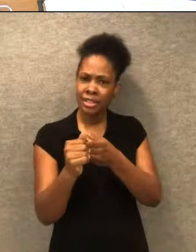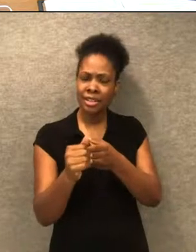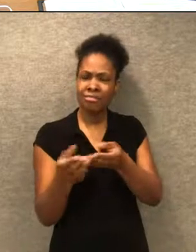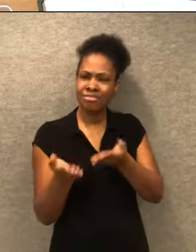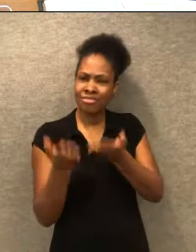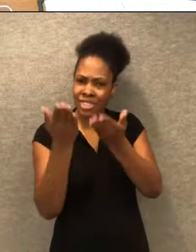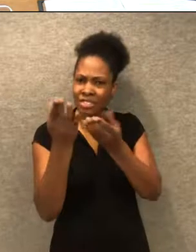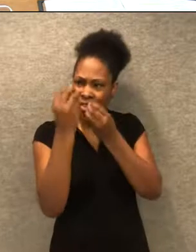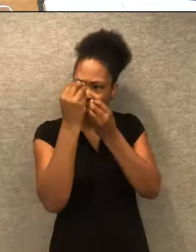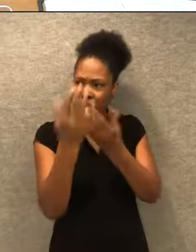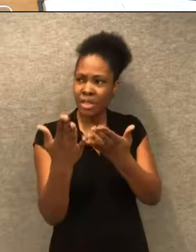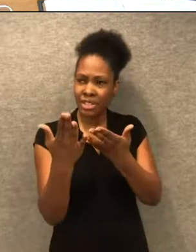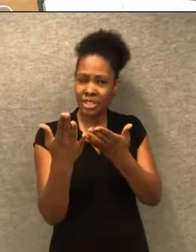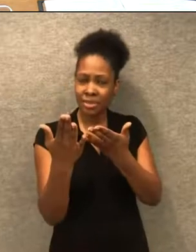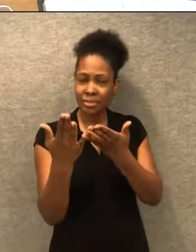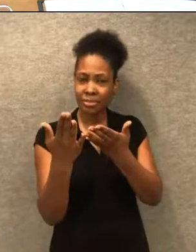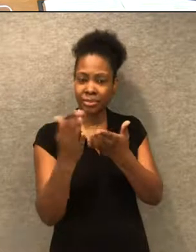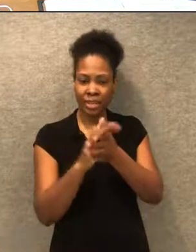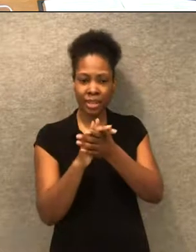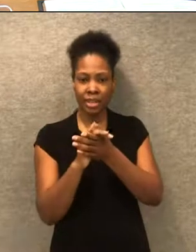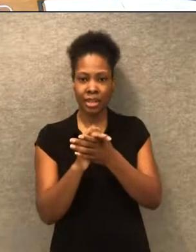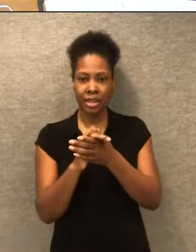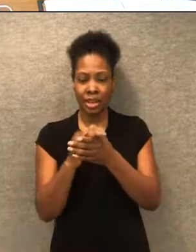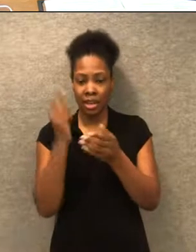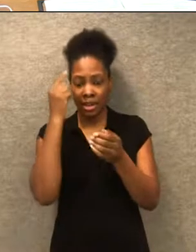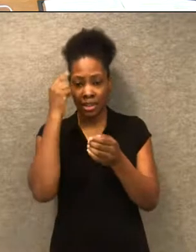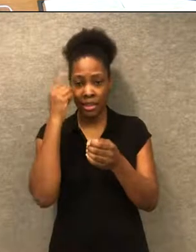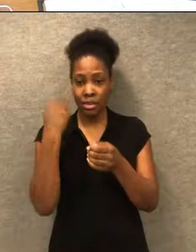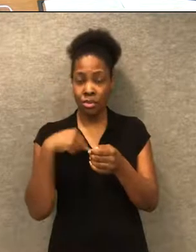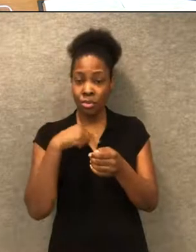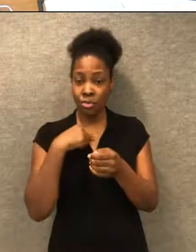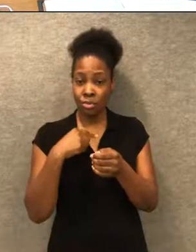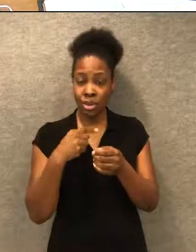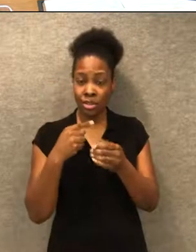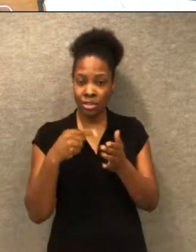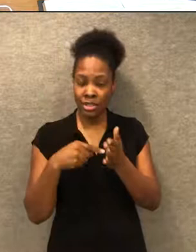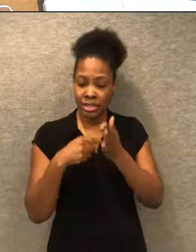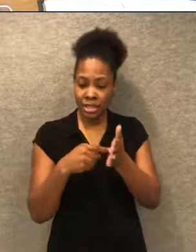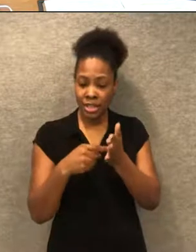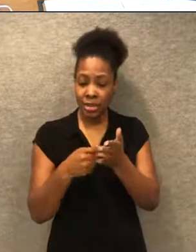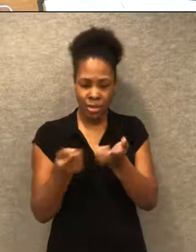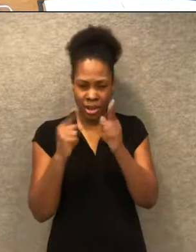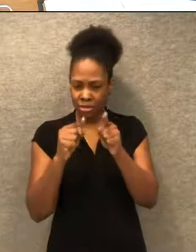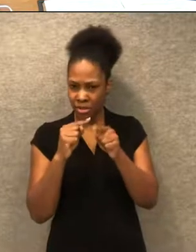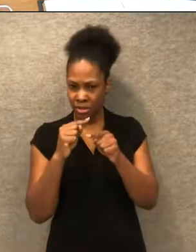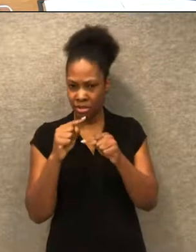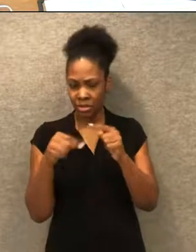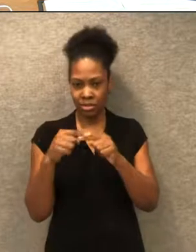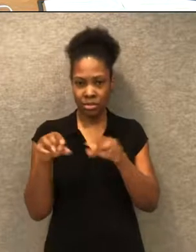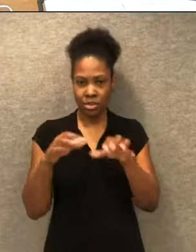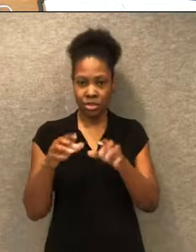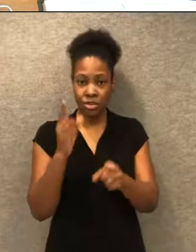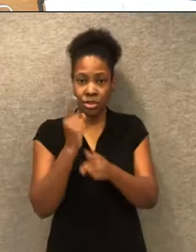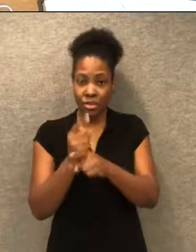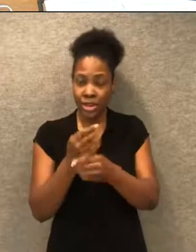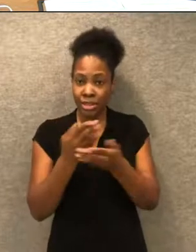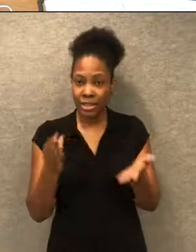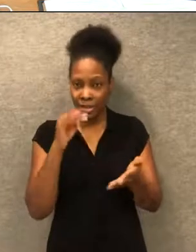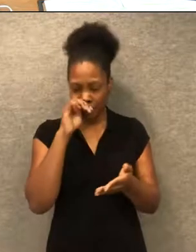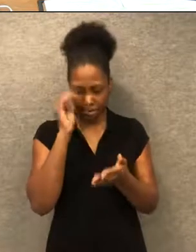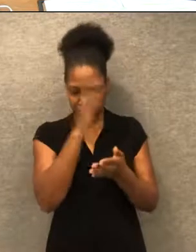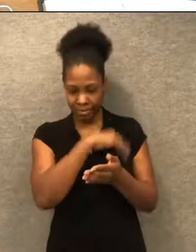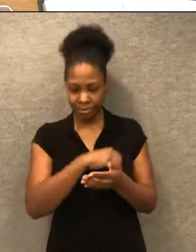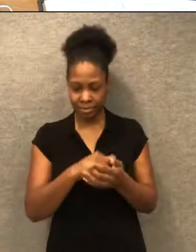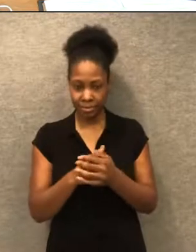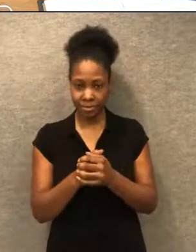we all need to do. And I think that we're seeing the evidence of doing the right thing in this environment because we're seeing the